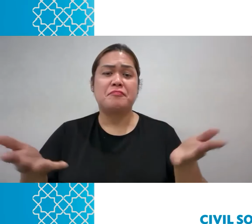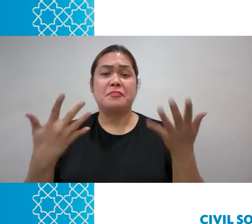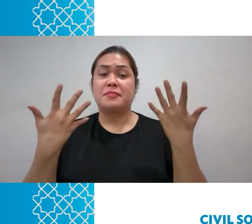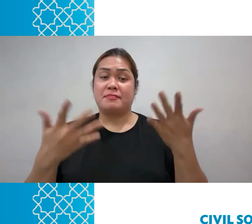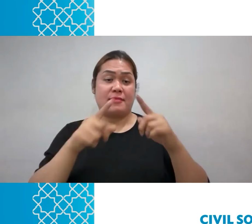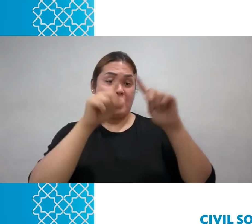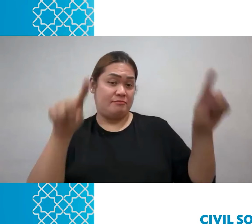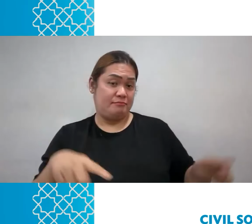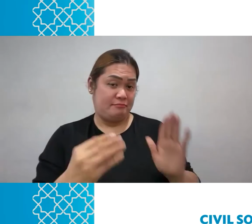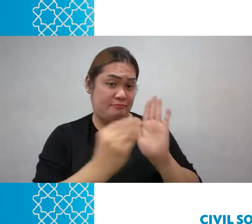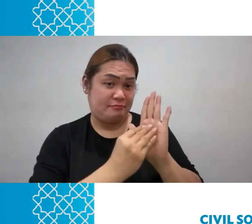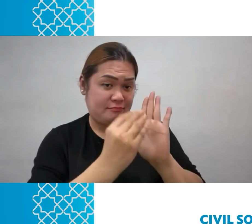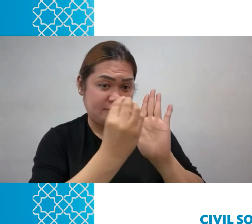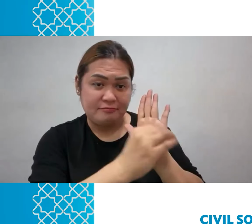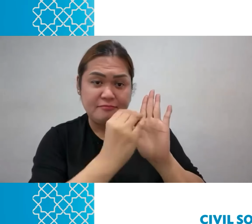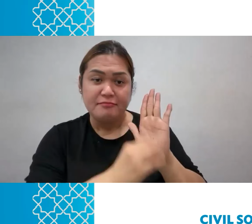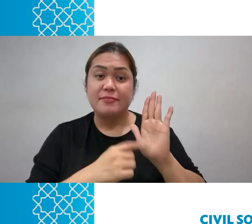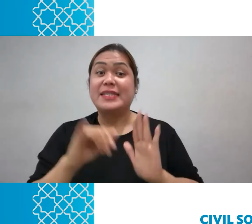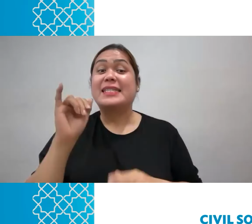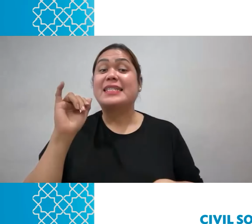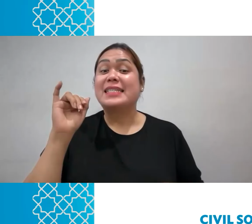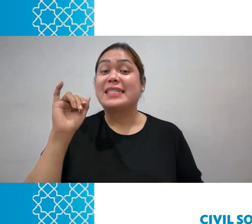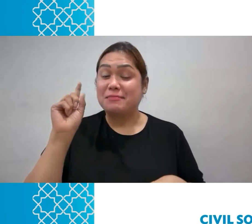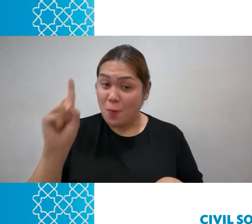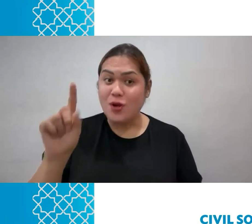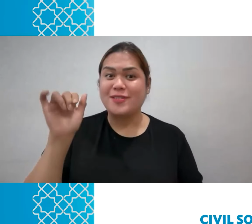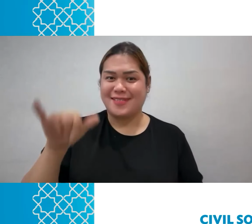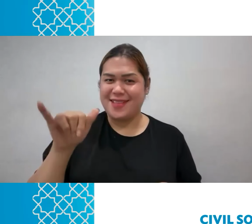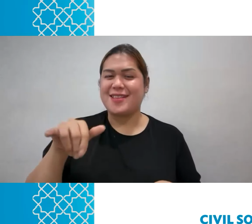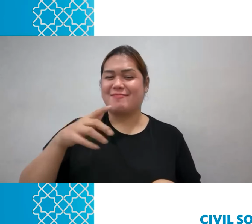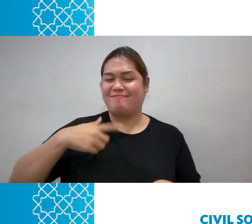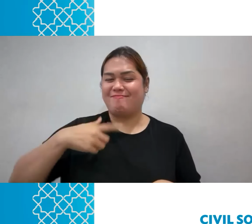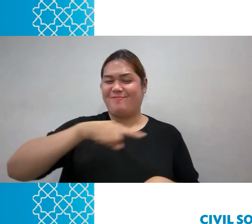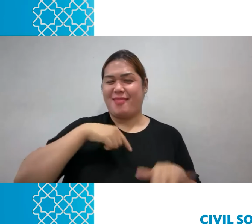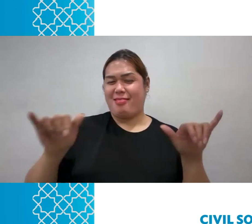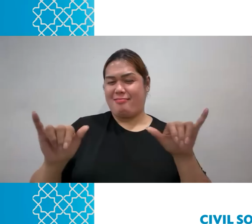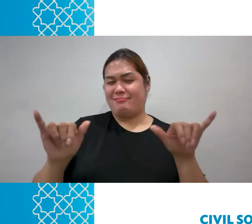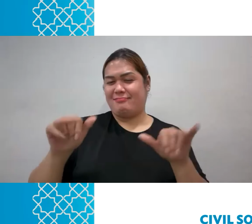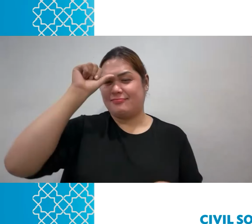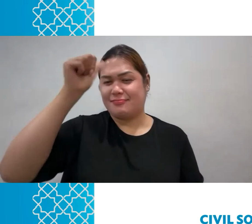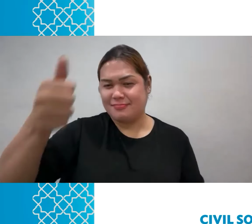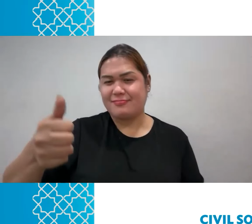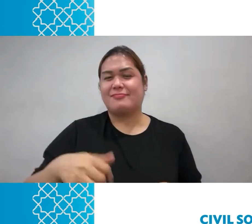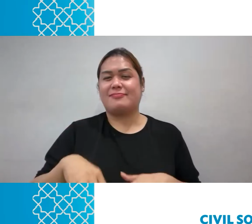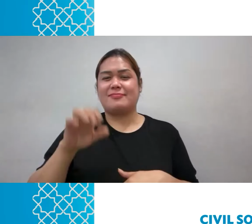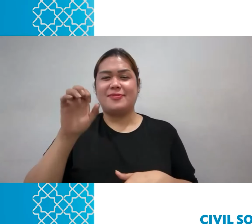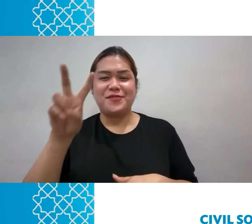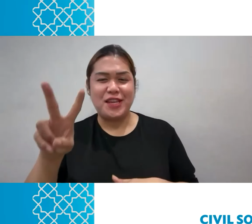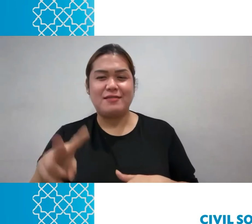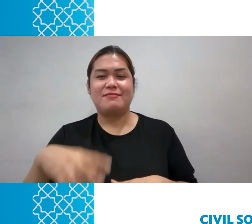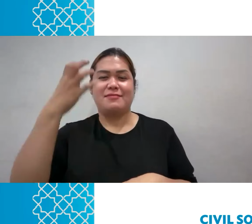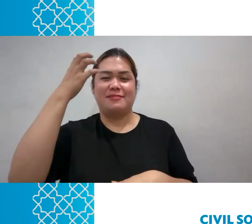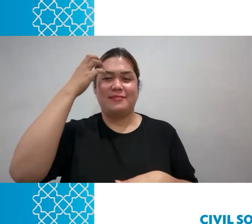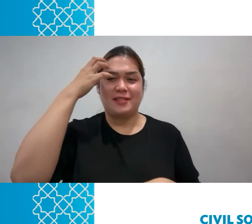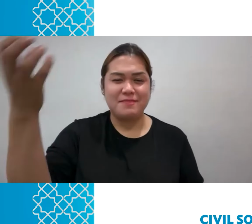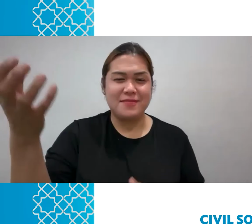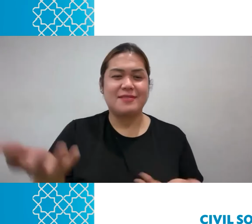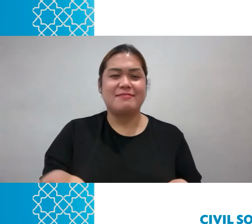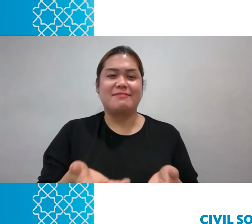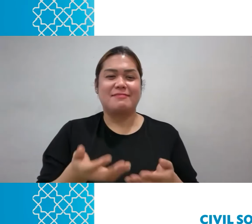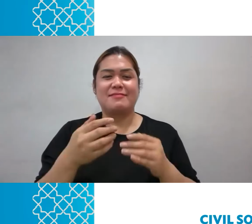are like in India, if we are pushing for EV policies and we are transitioning to electric vehicles, the agenda